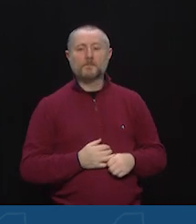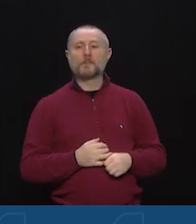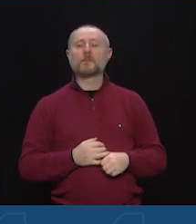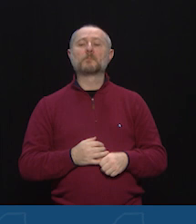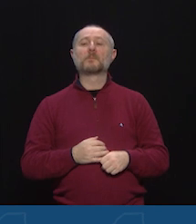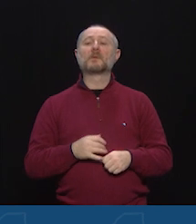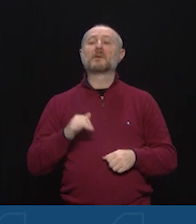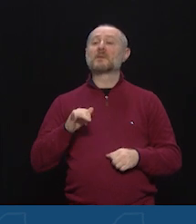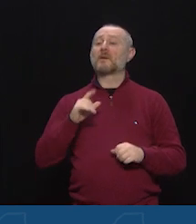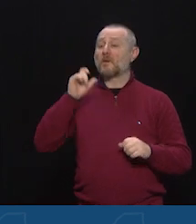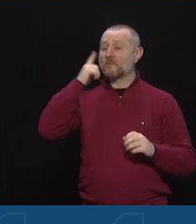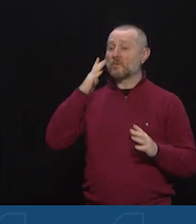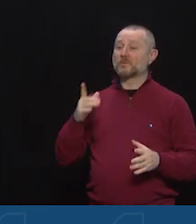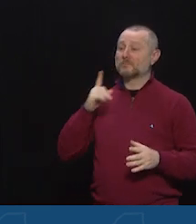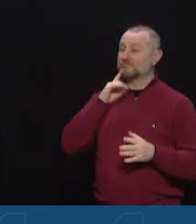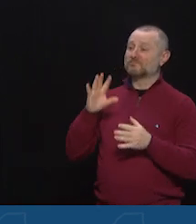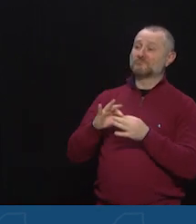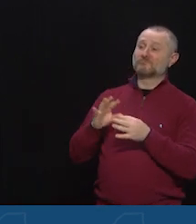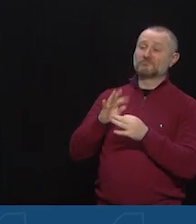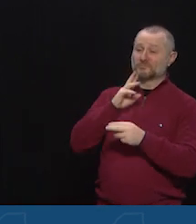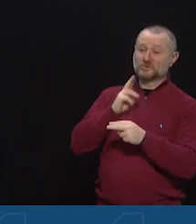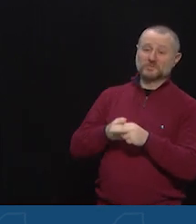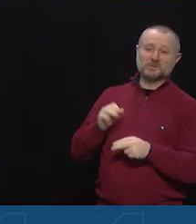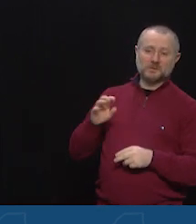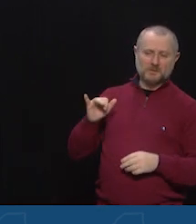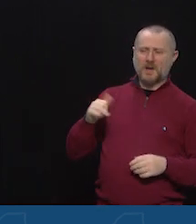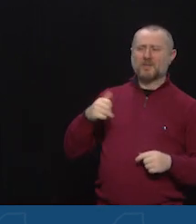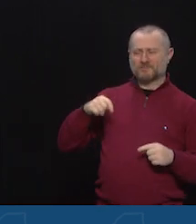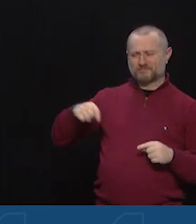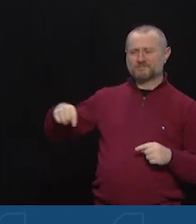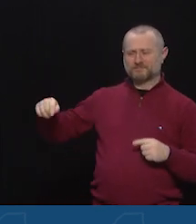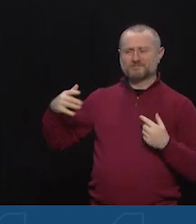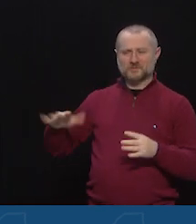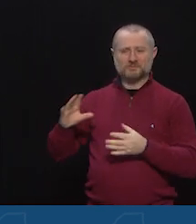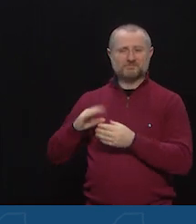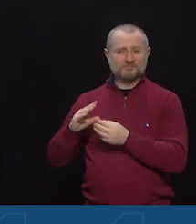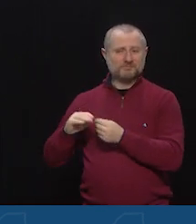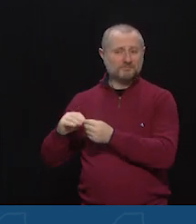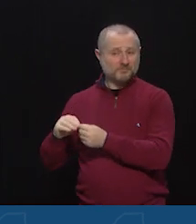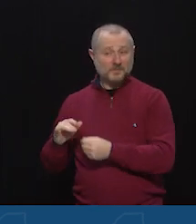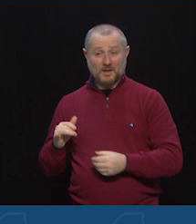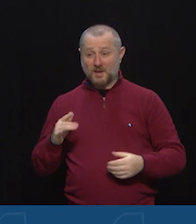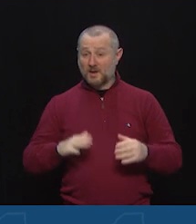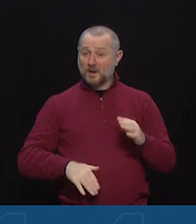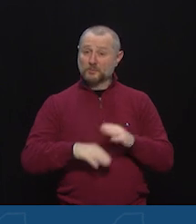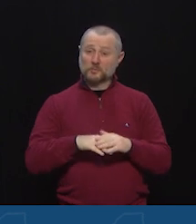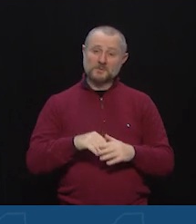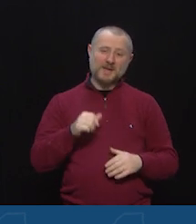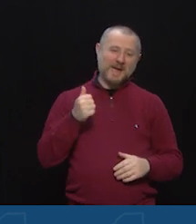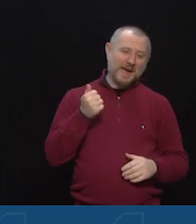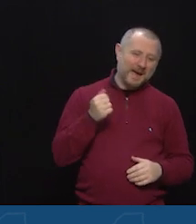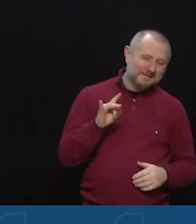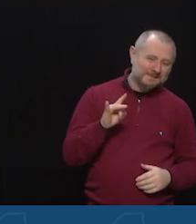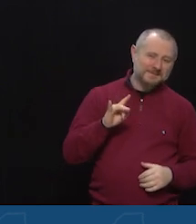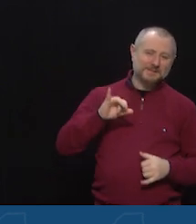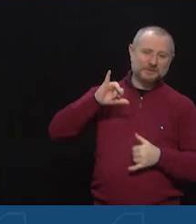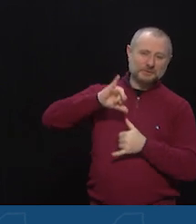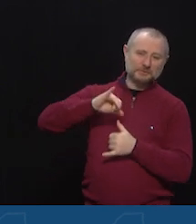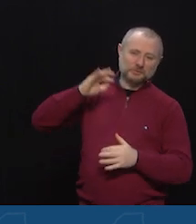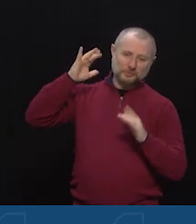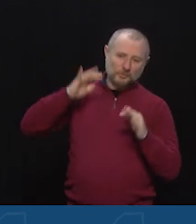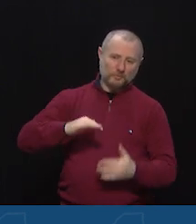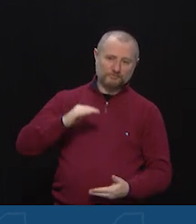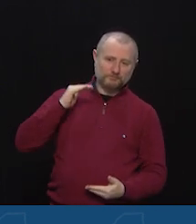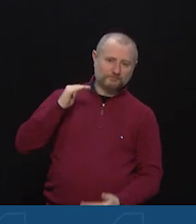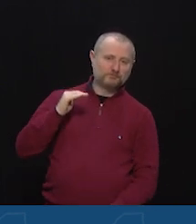heard other emergency management officials, we're looking at up to 18 inches here, but depending